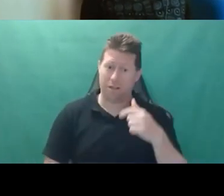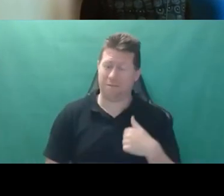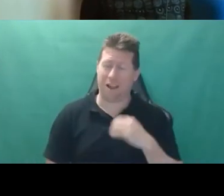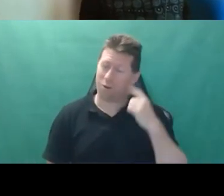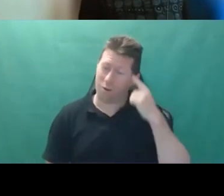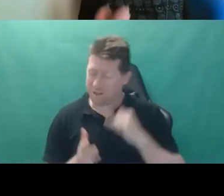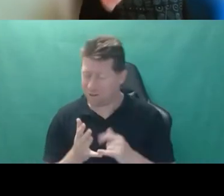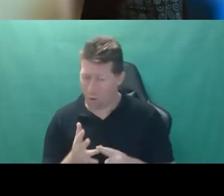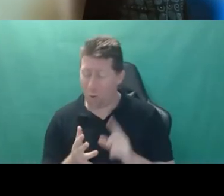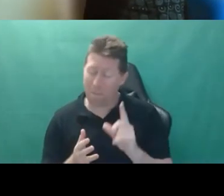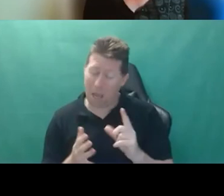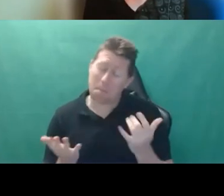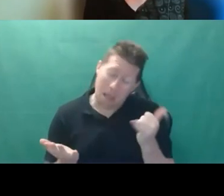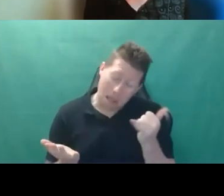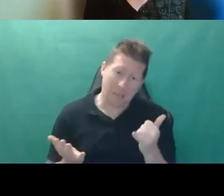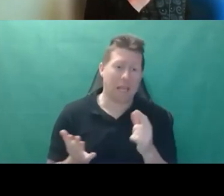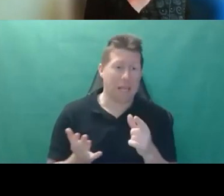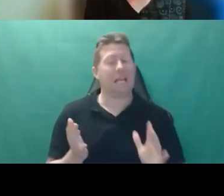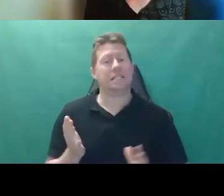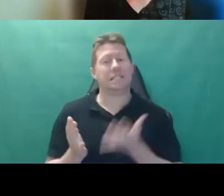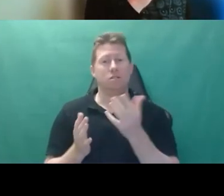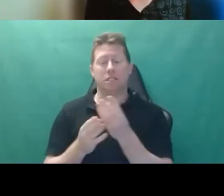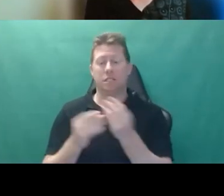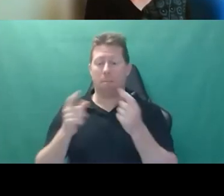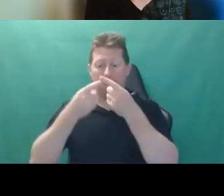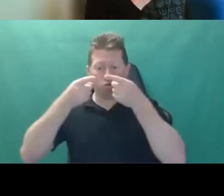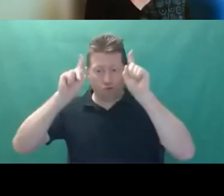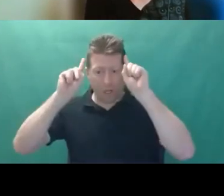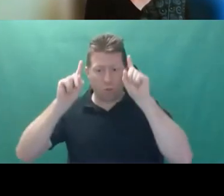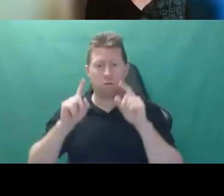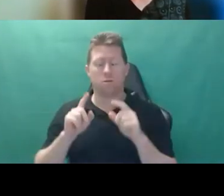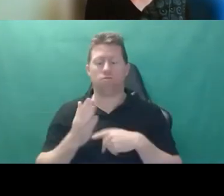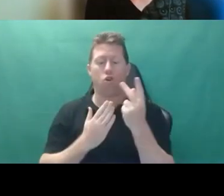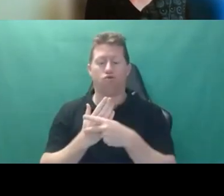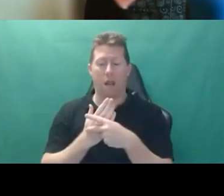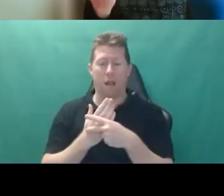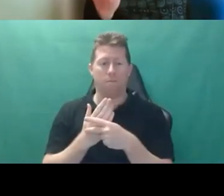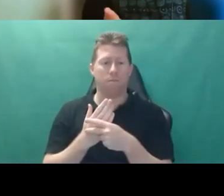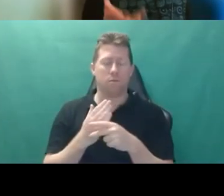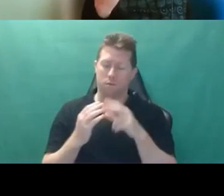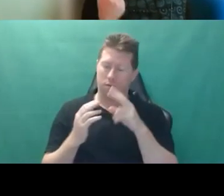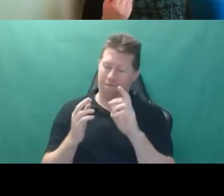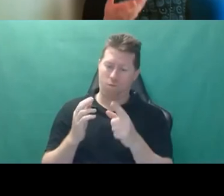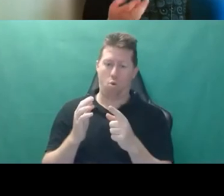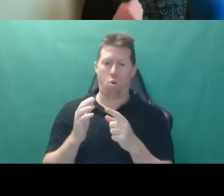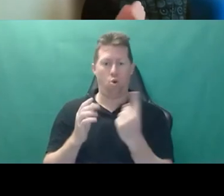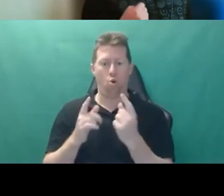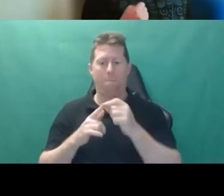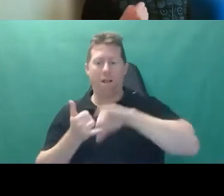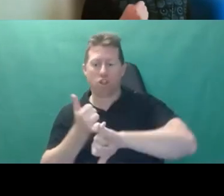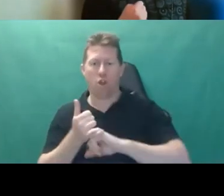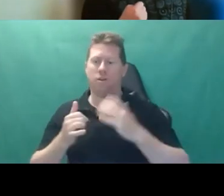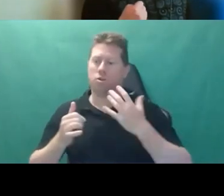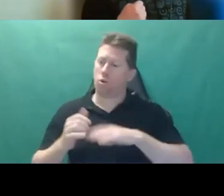so. Um, actually it's interesting. Some of the graduate programs, um, for civil servants, um, in Australia and Victoria and the